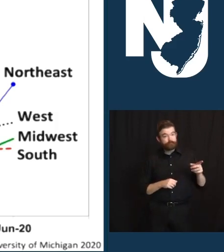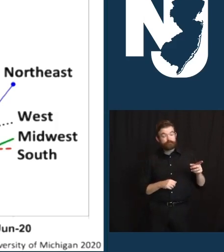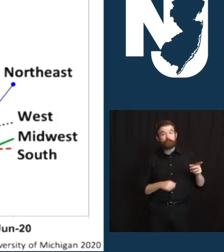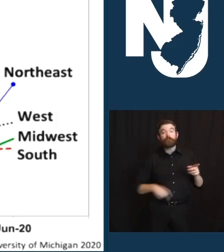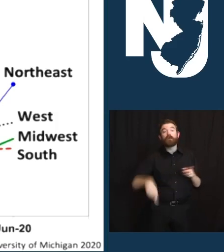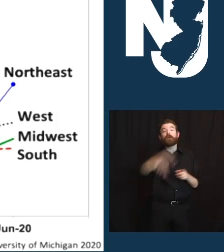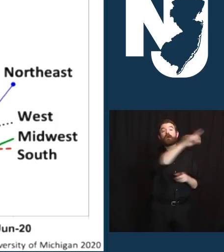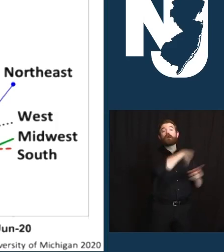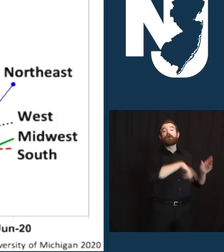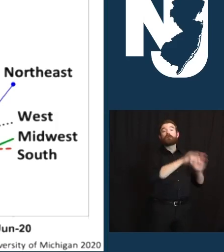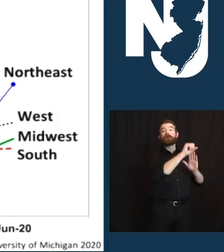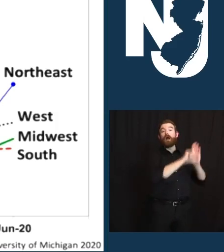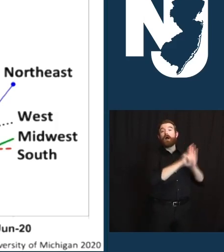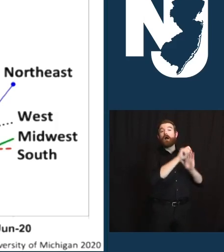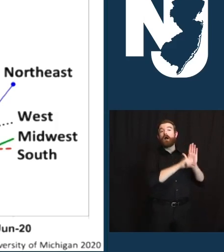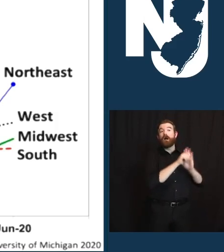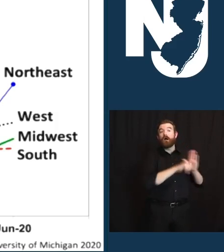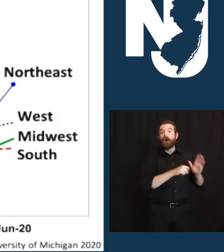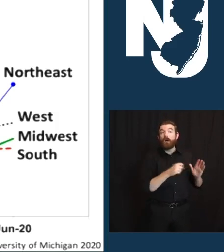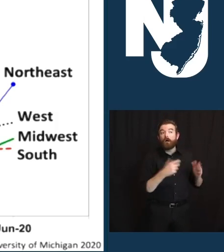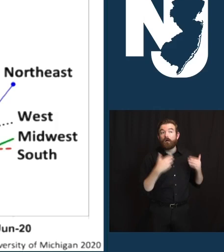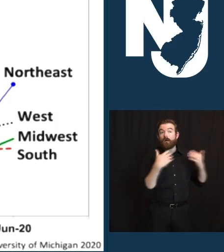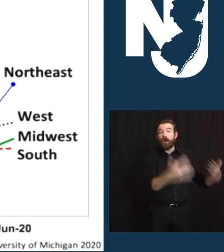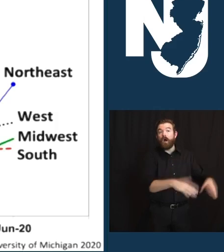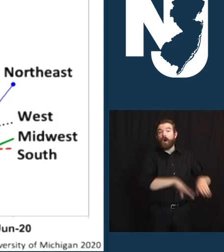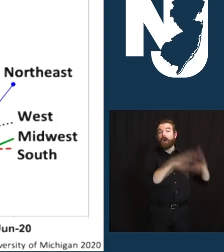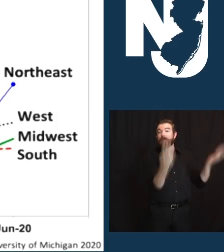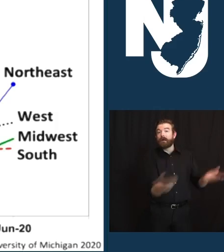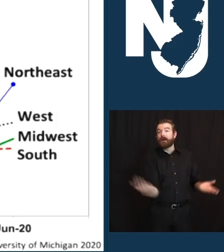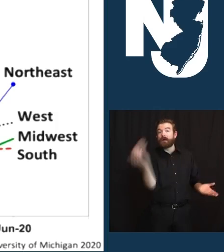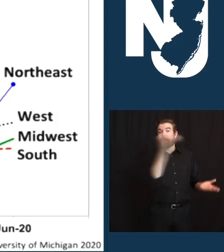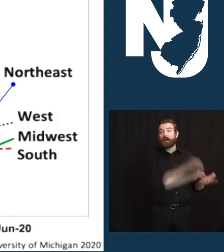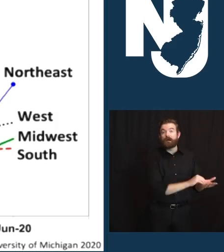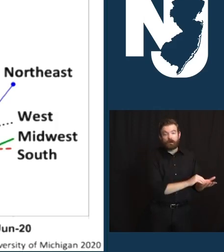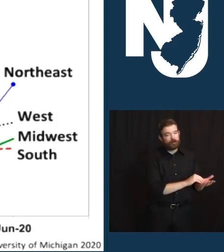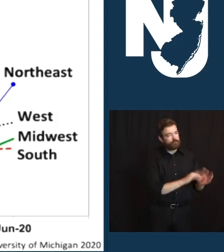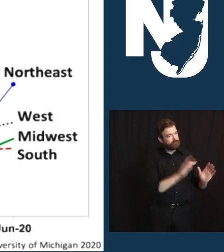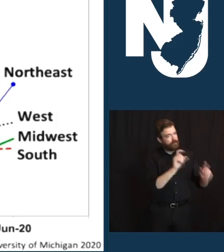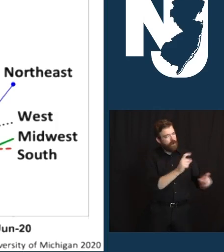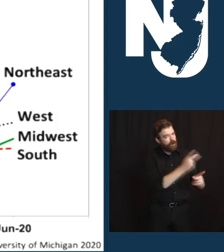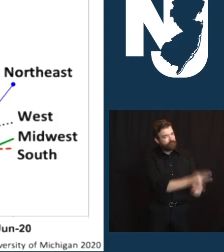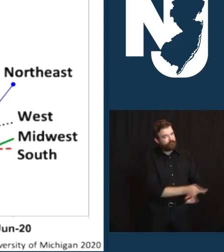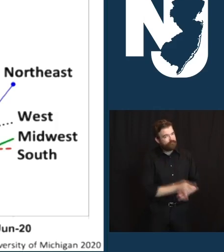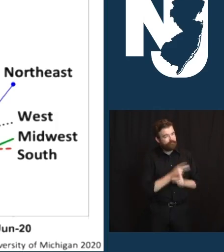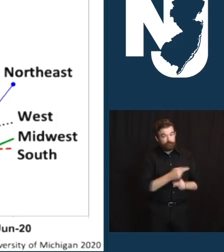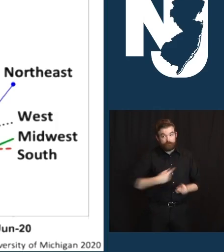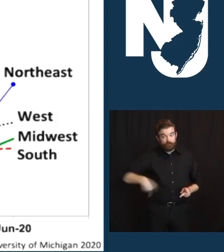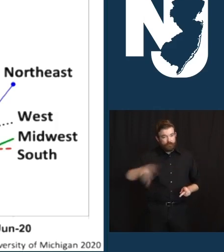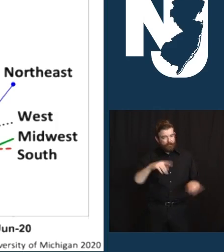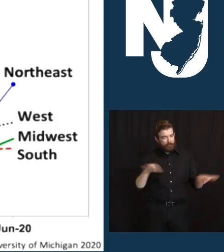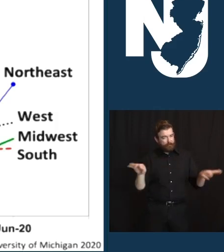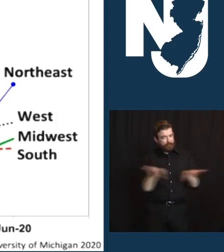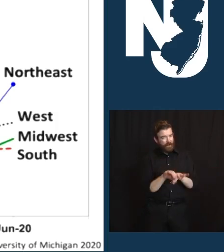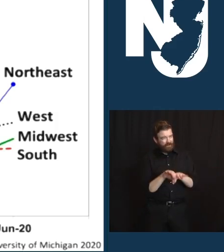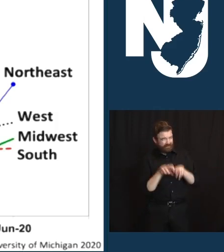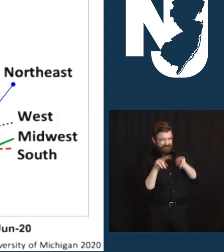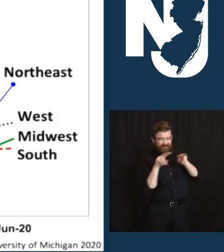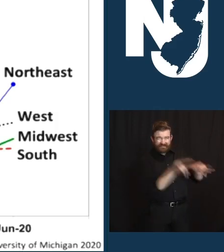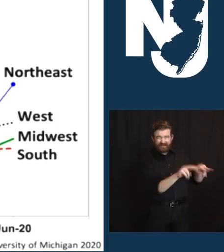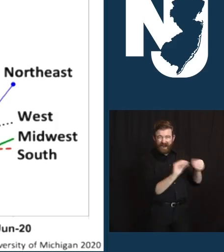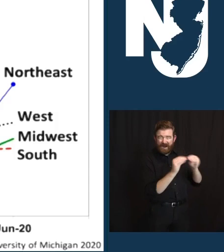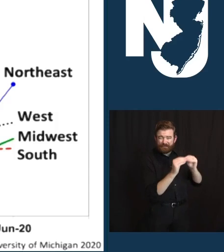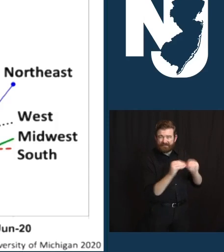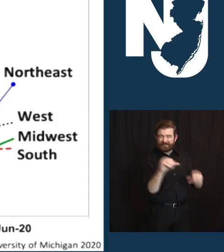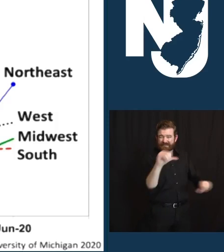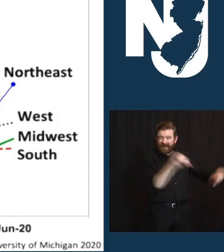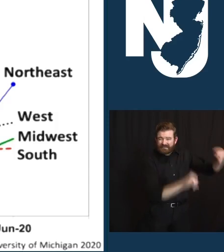protected. We're continuing to follow the science and the data to determine our steps forward. We're doing this, we hope, at every